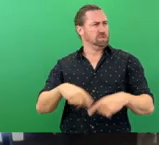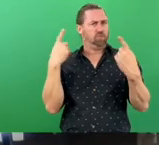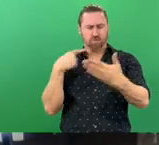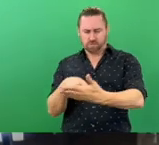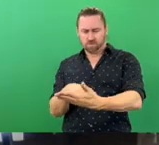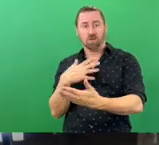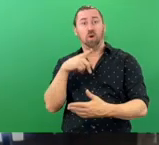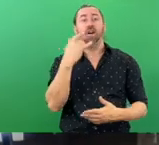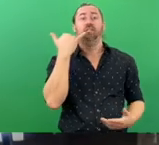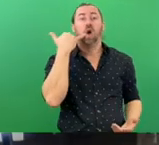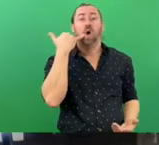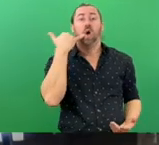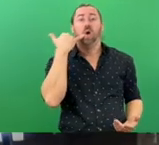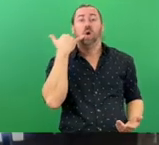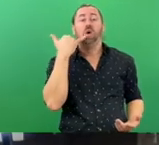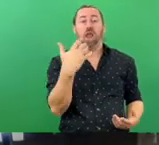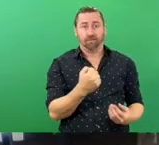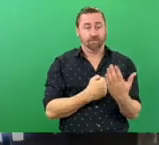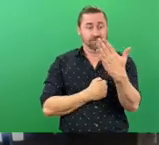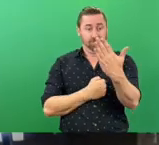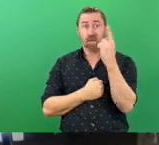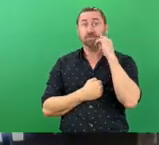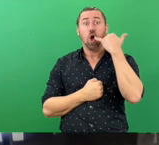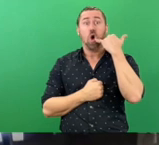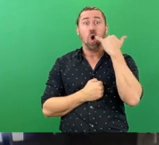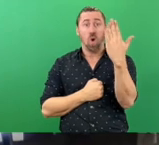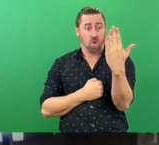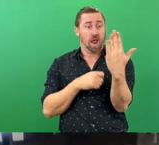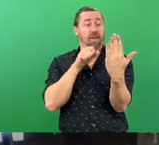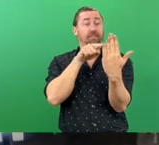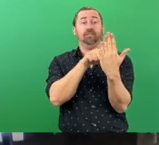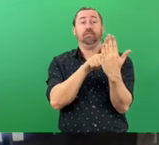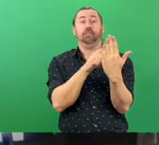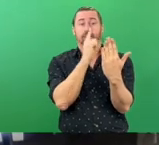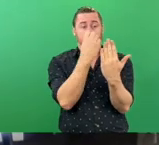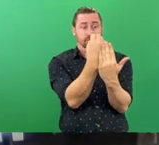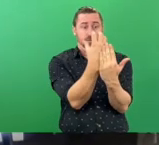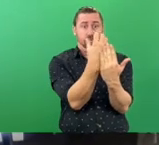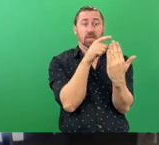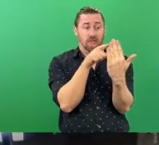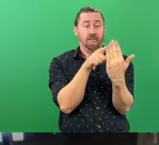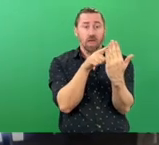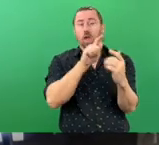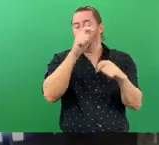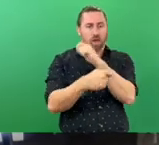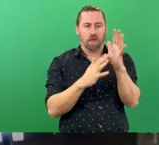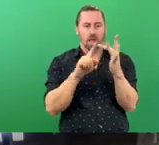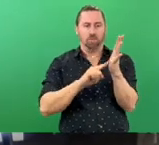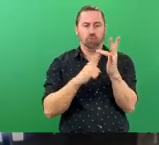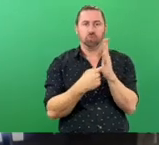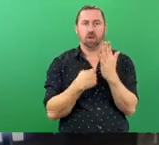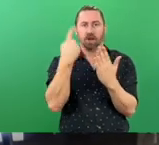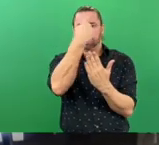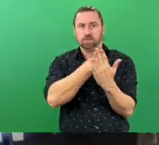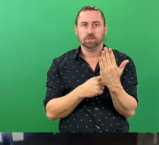which is why your cell phone has a feature. The front-facing camera on your cell phone actually has a feature where it artificially mirrors your